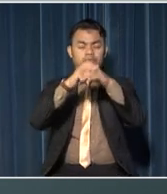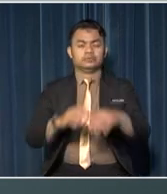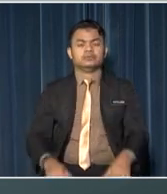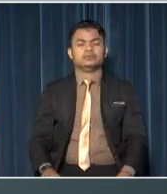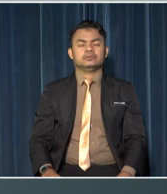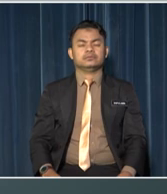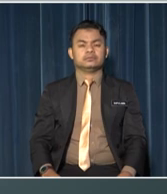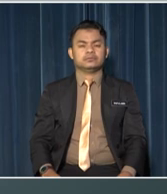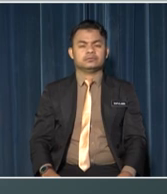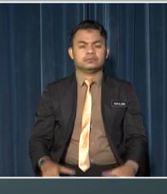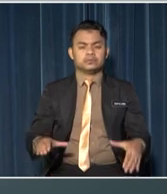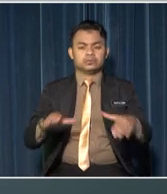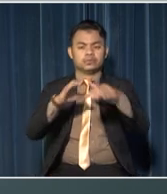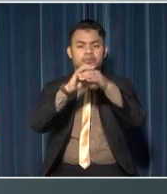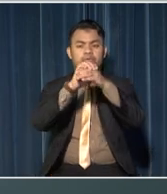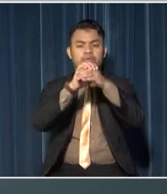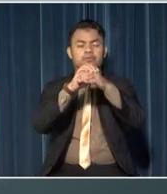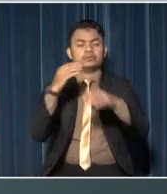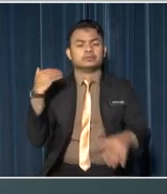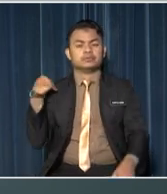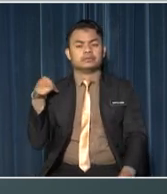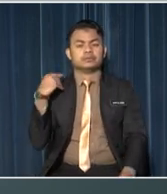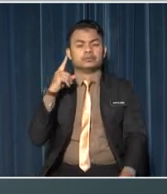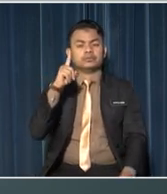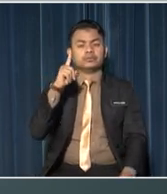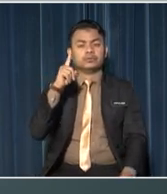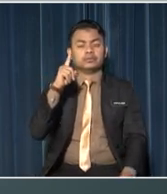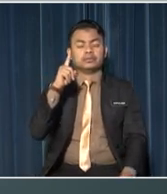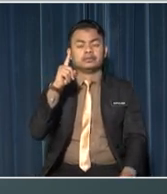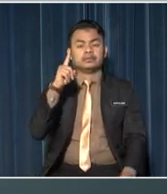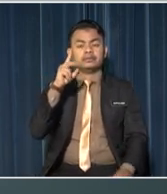A cone has 1 vertex,